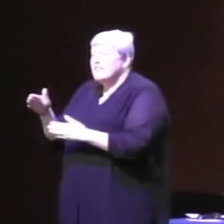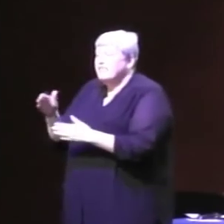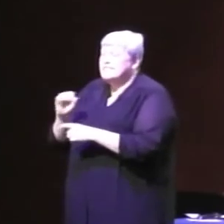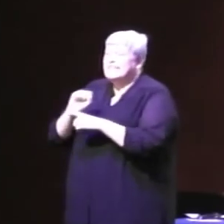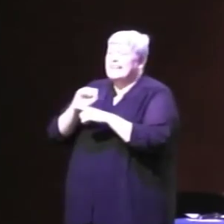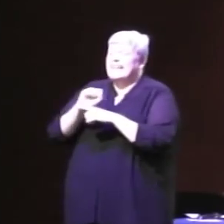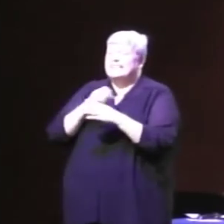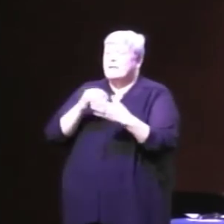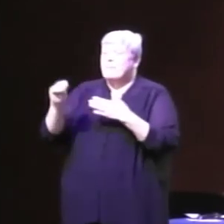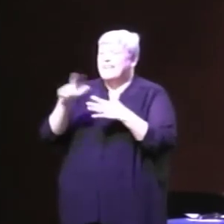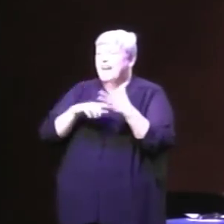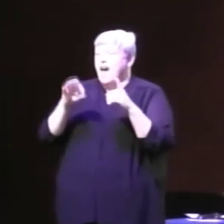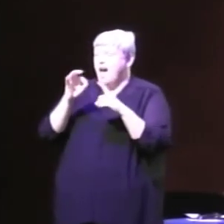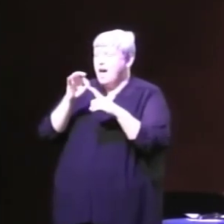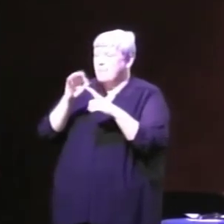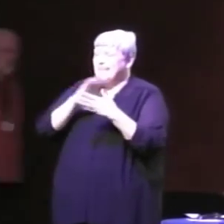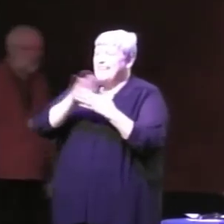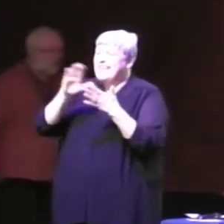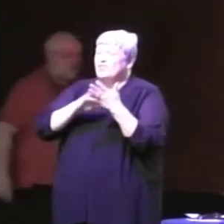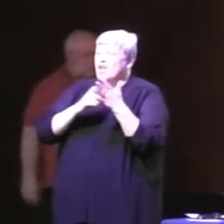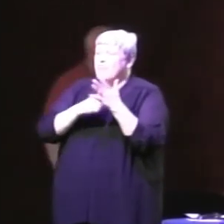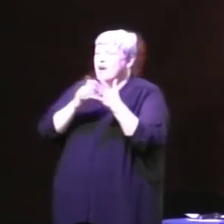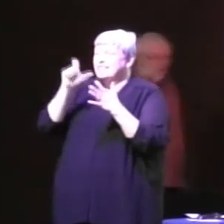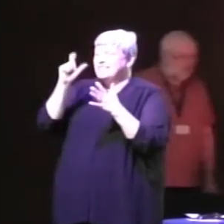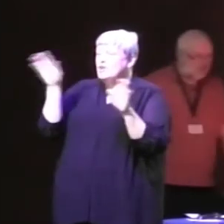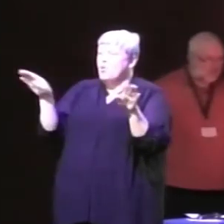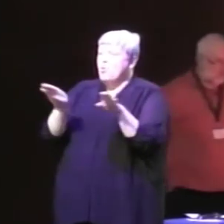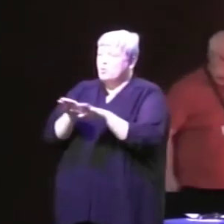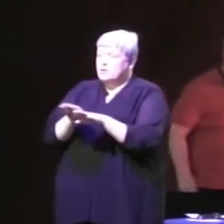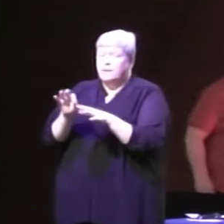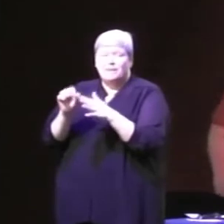and HMRC closures to be moved by PCS.